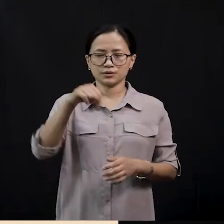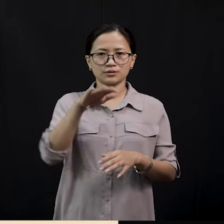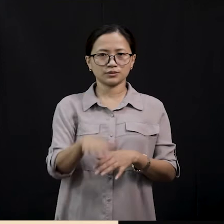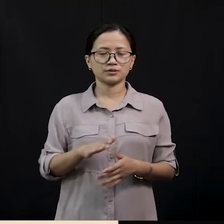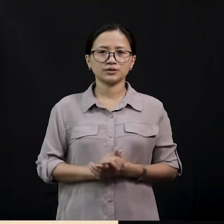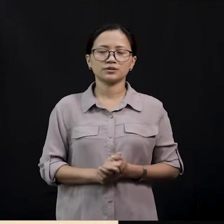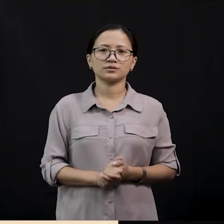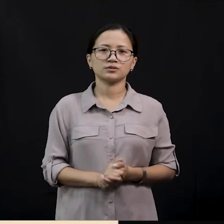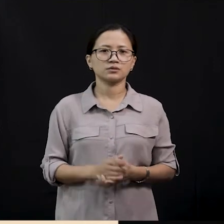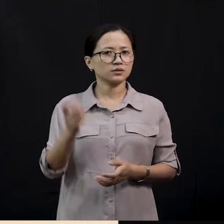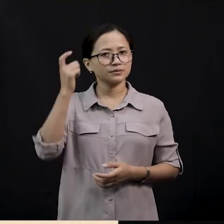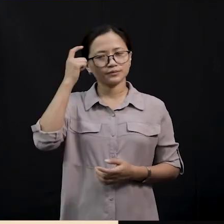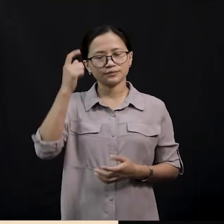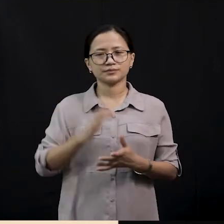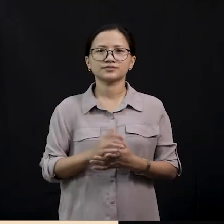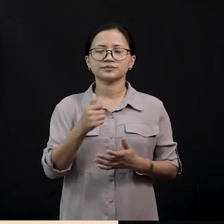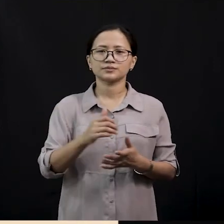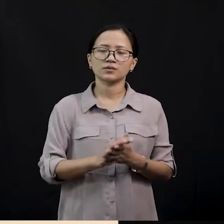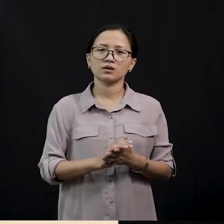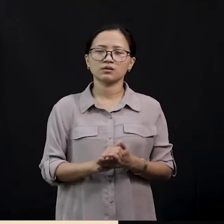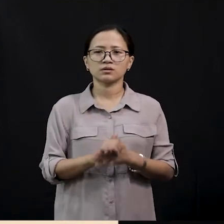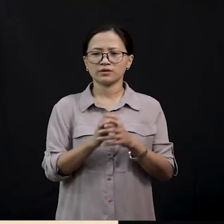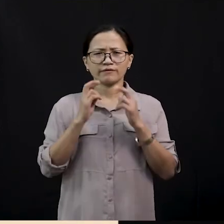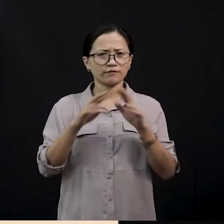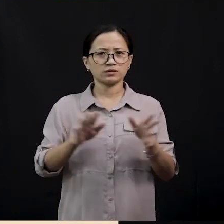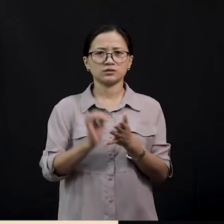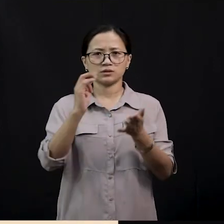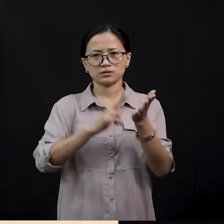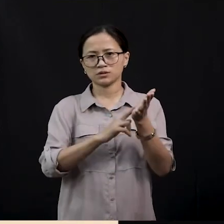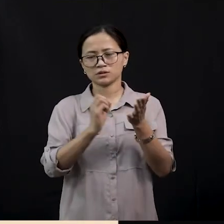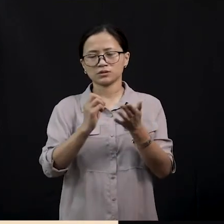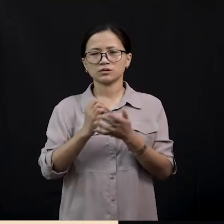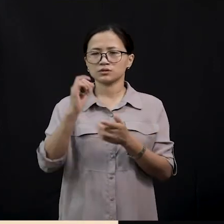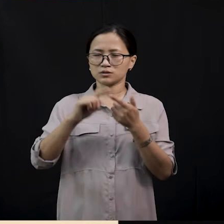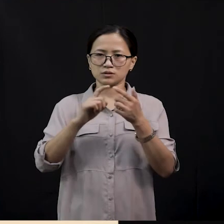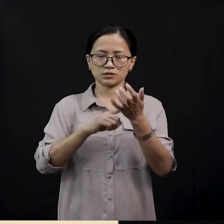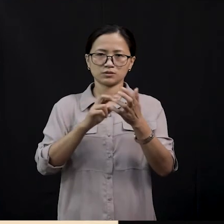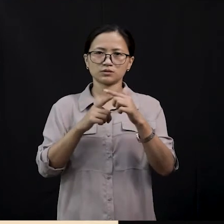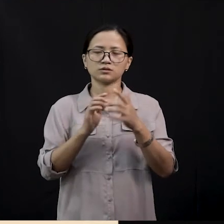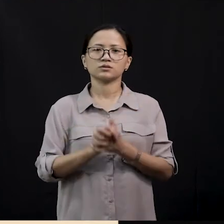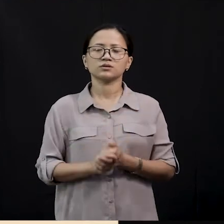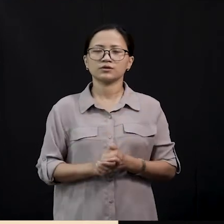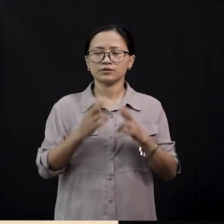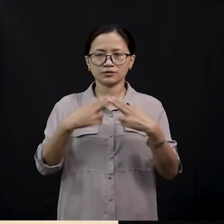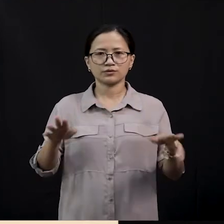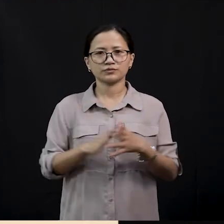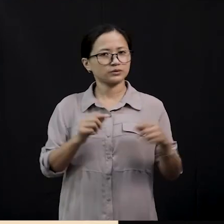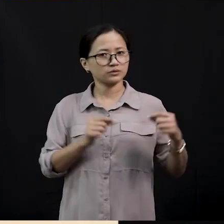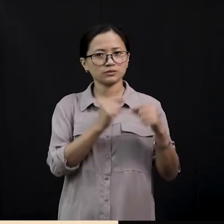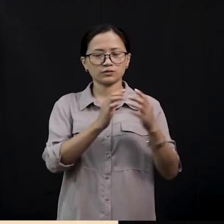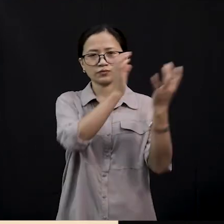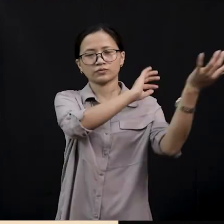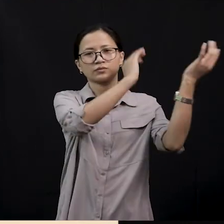here also represents innocence. You know, children are very innocent people. They are free from the evils of the world.